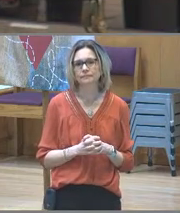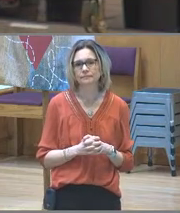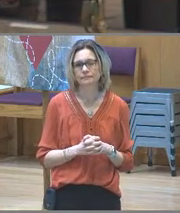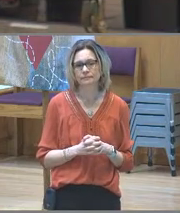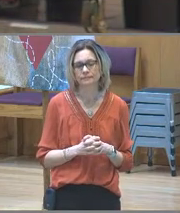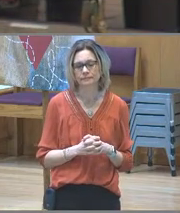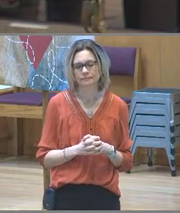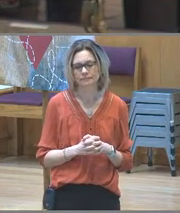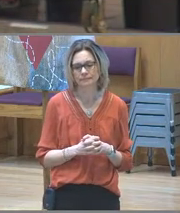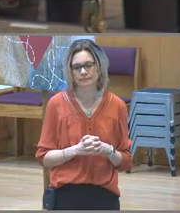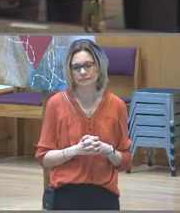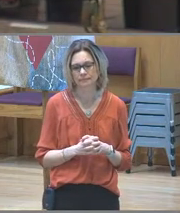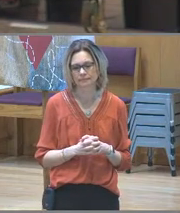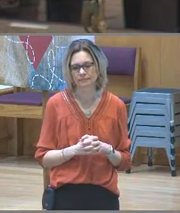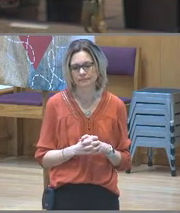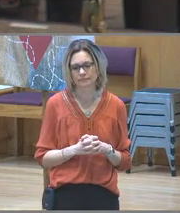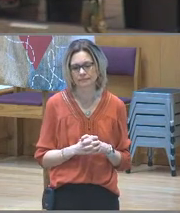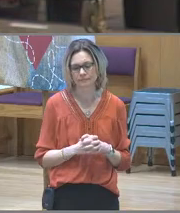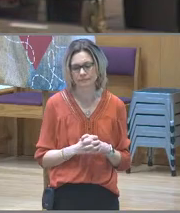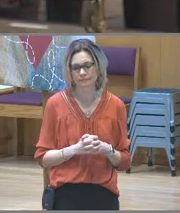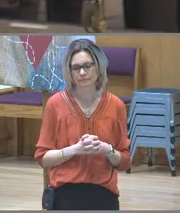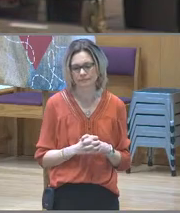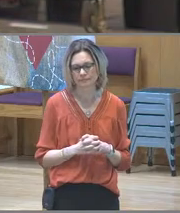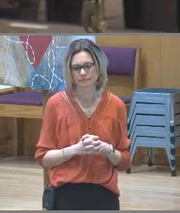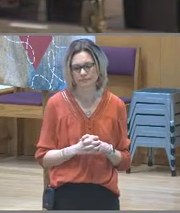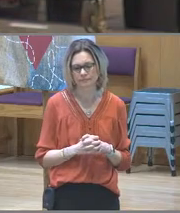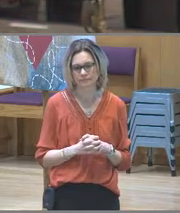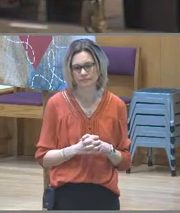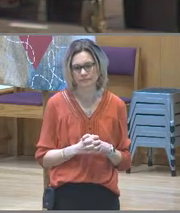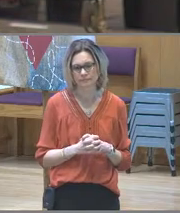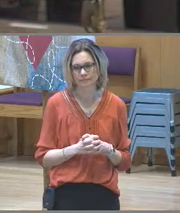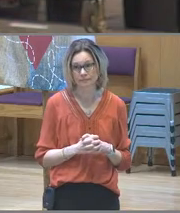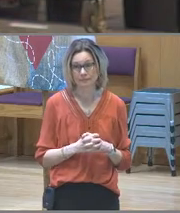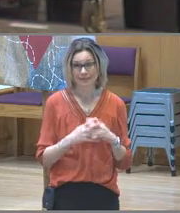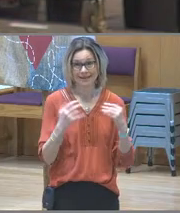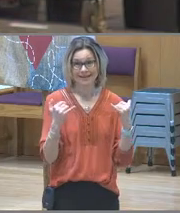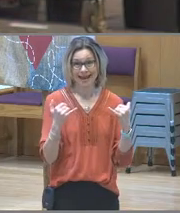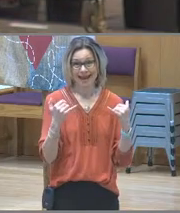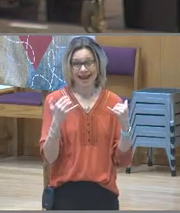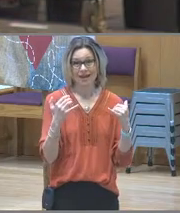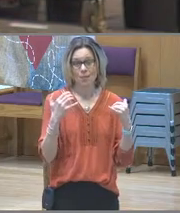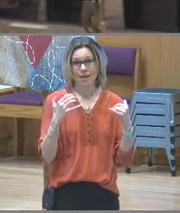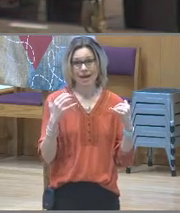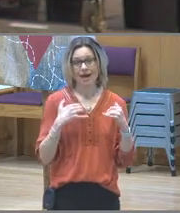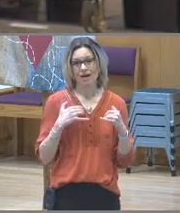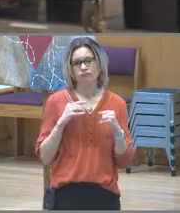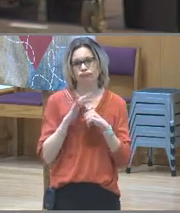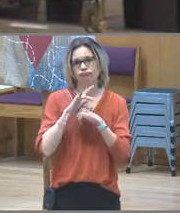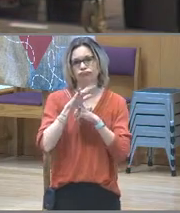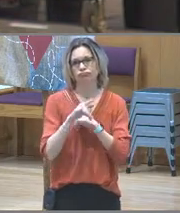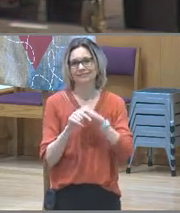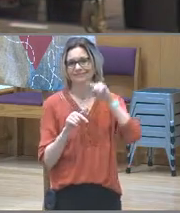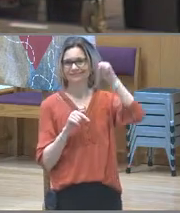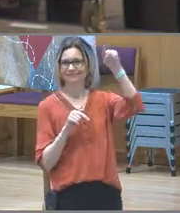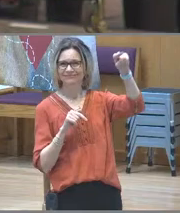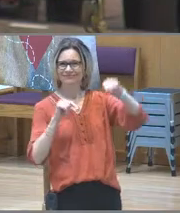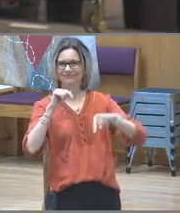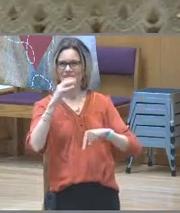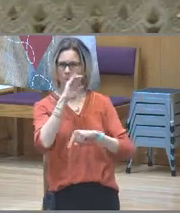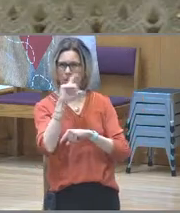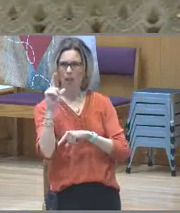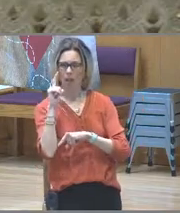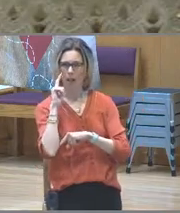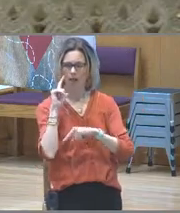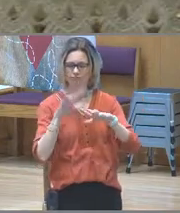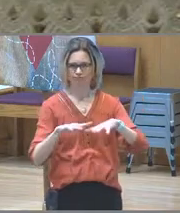Christ. Today, we have an overflow space in the chapel outside, and for those of you